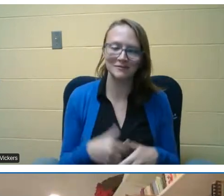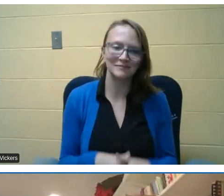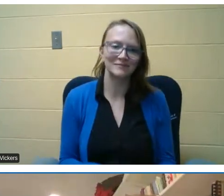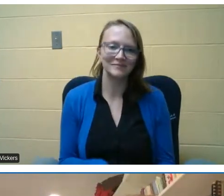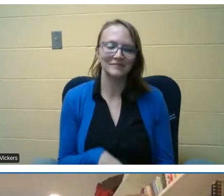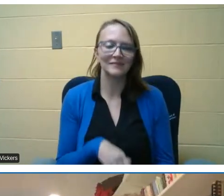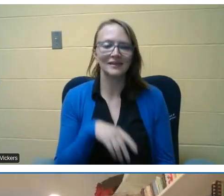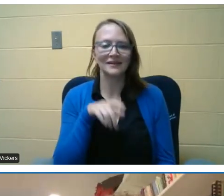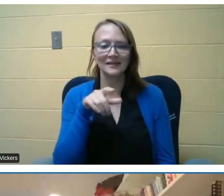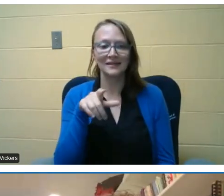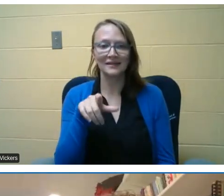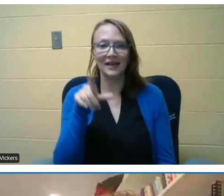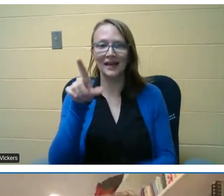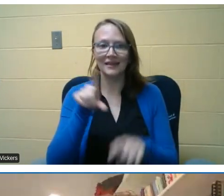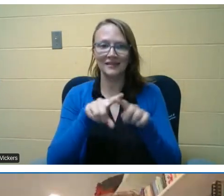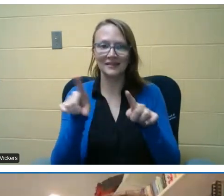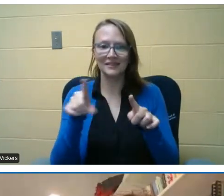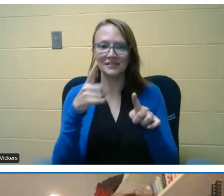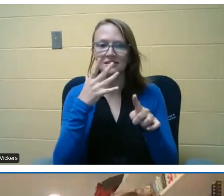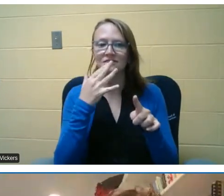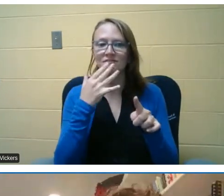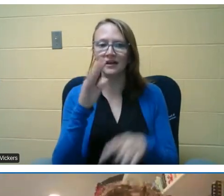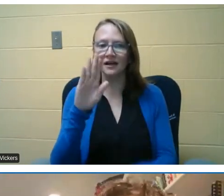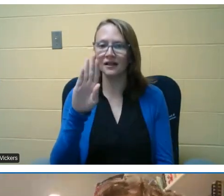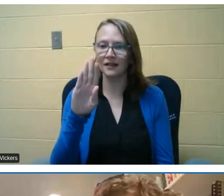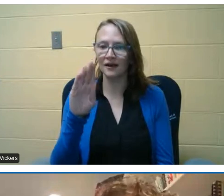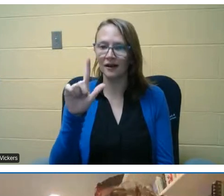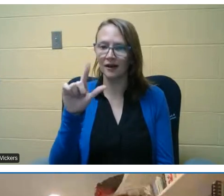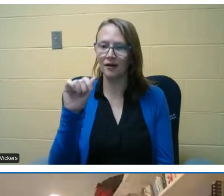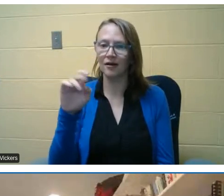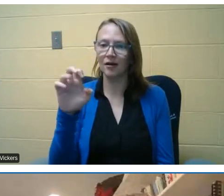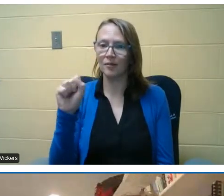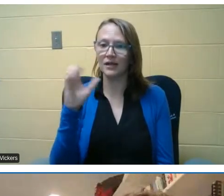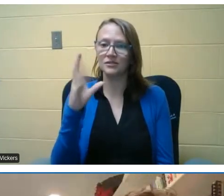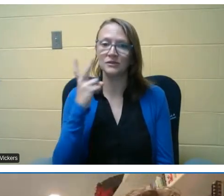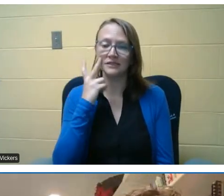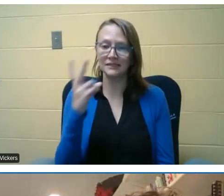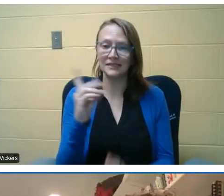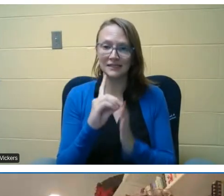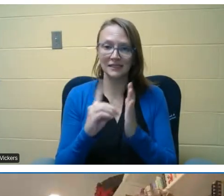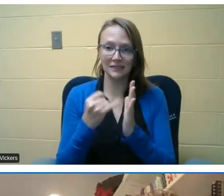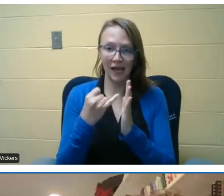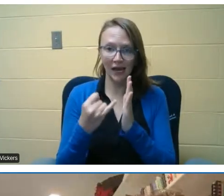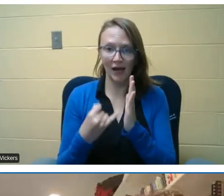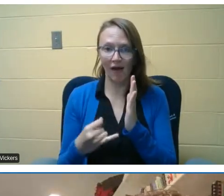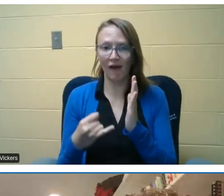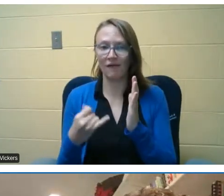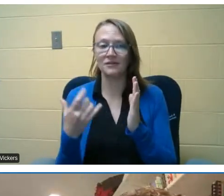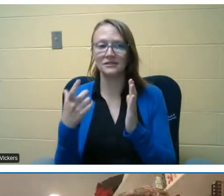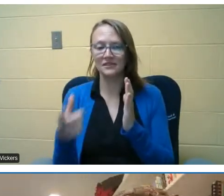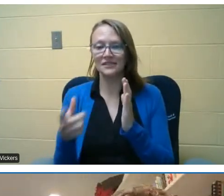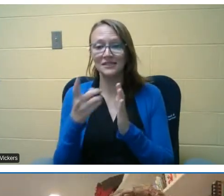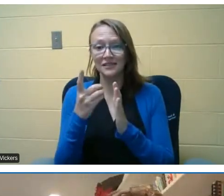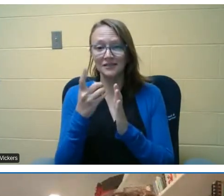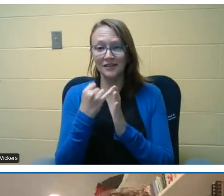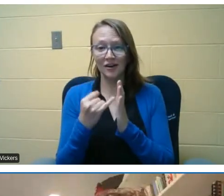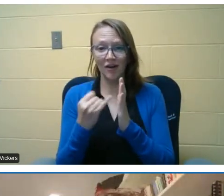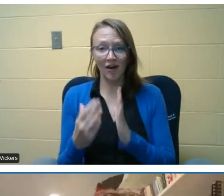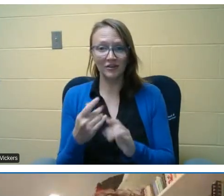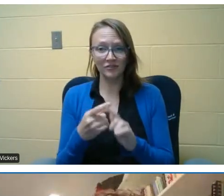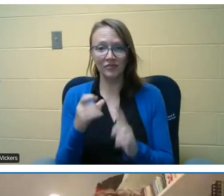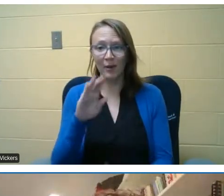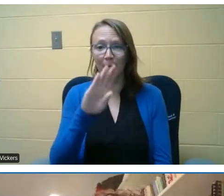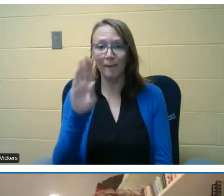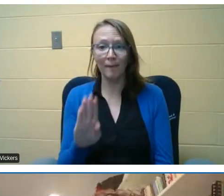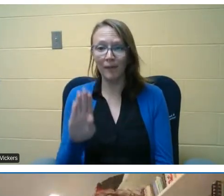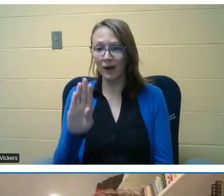the different color blocks, you'll see the legs. The designer Dennis is from Brazil. He's in Brazil, who